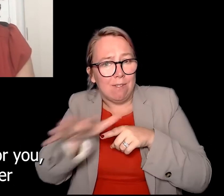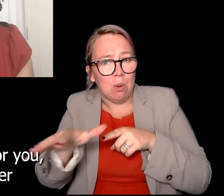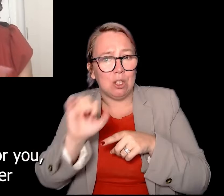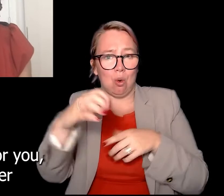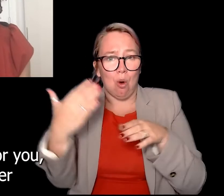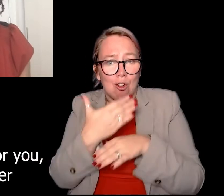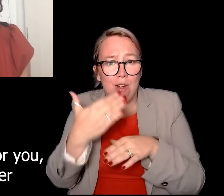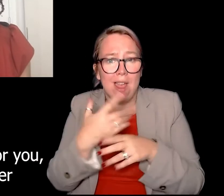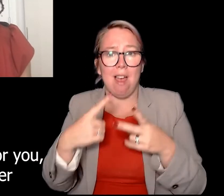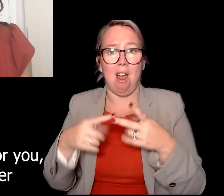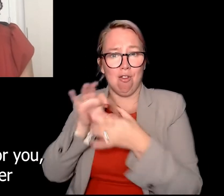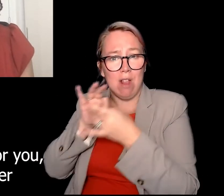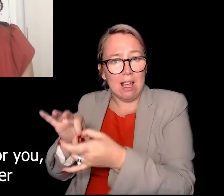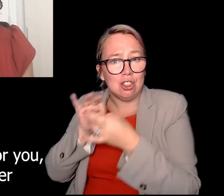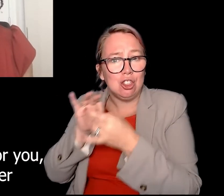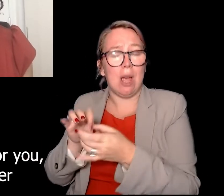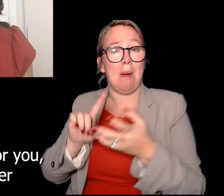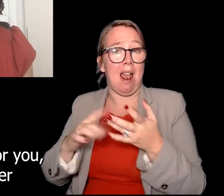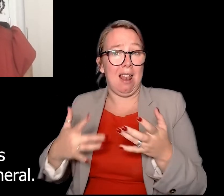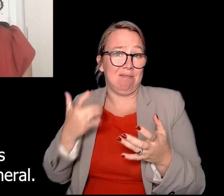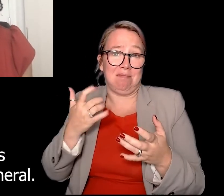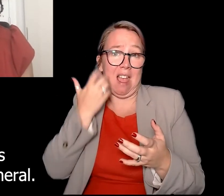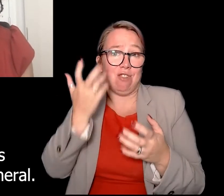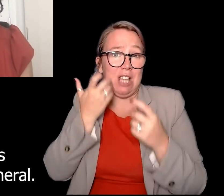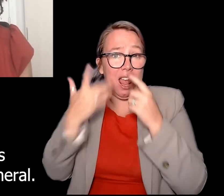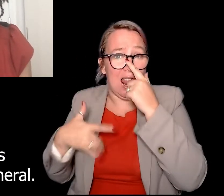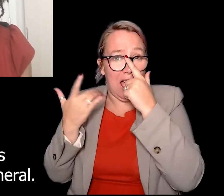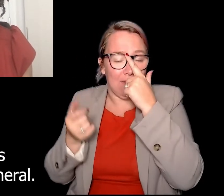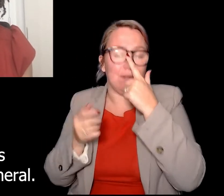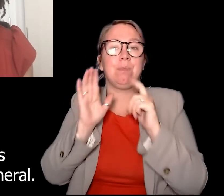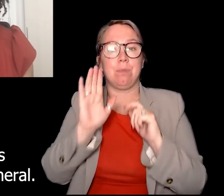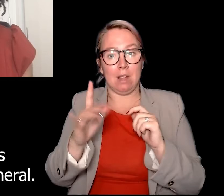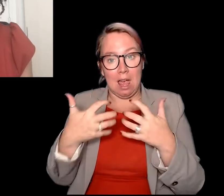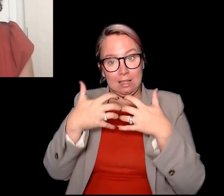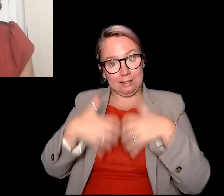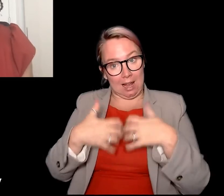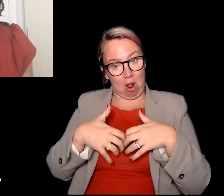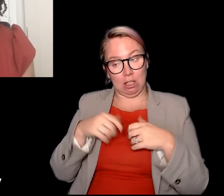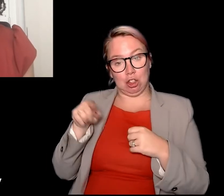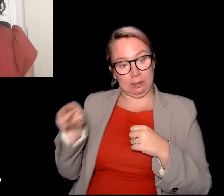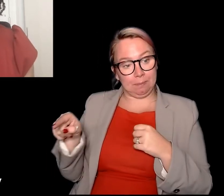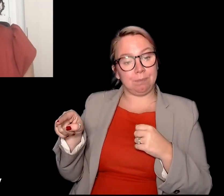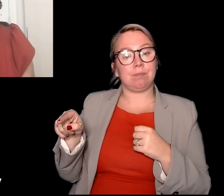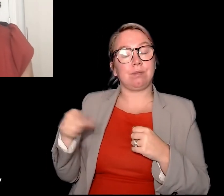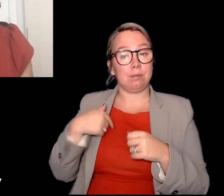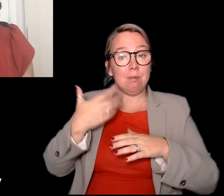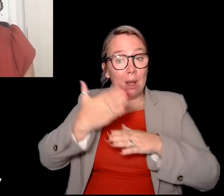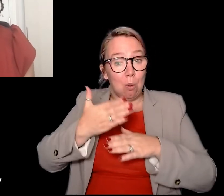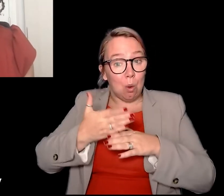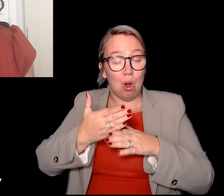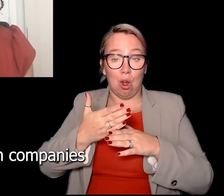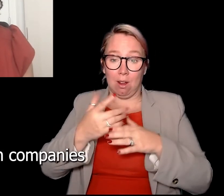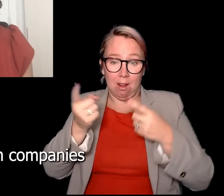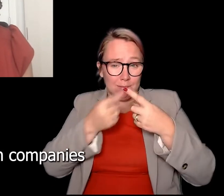that can unlock so much for you, especially in your career, in your relationships, and just in your life in general. On the tech side, as